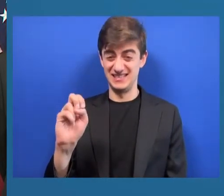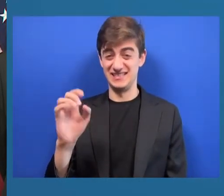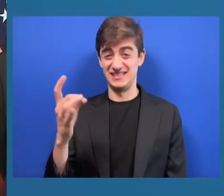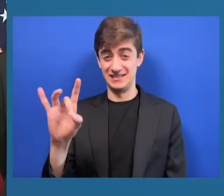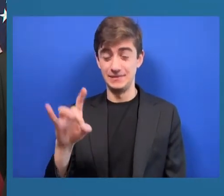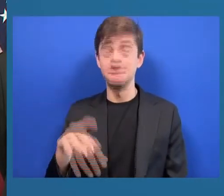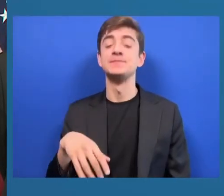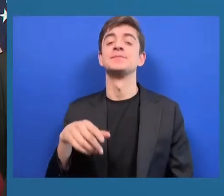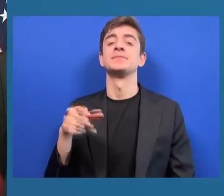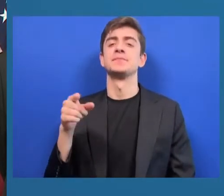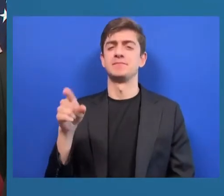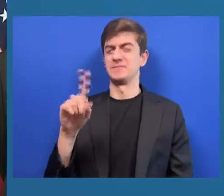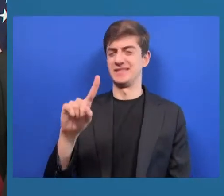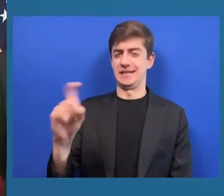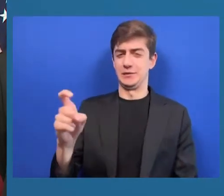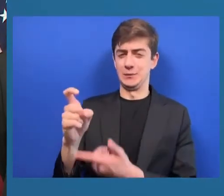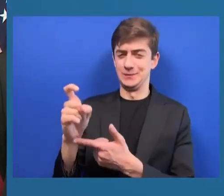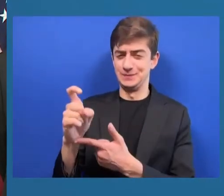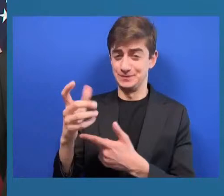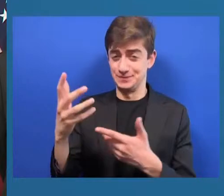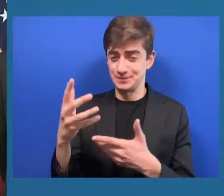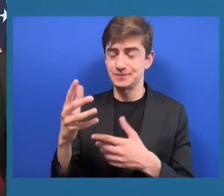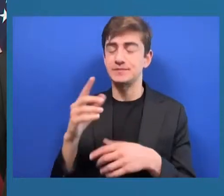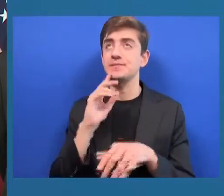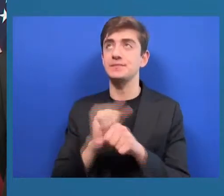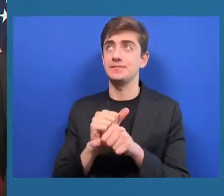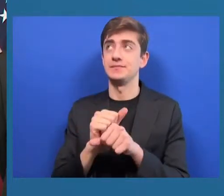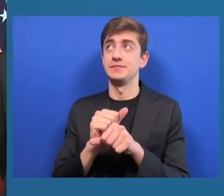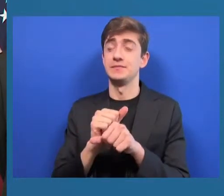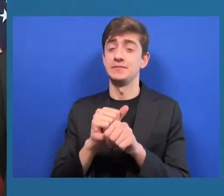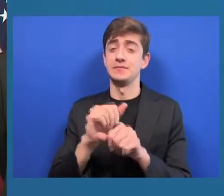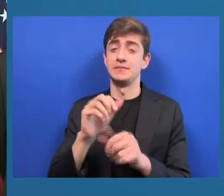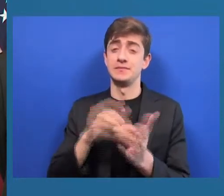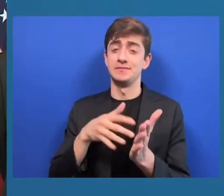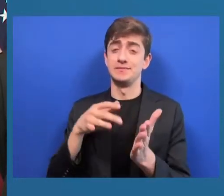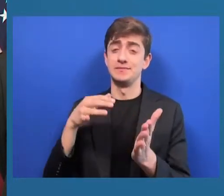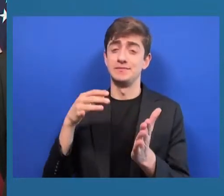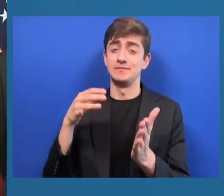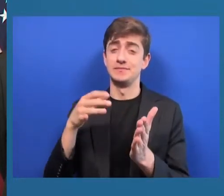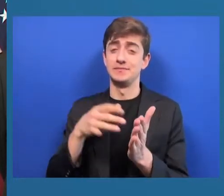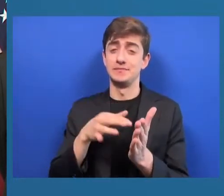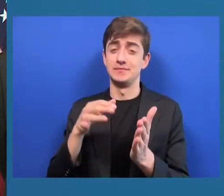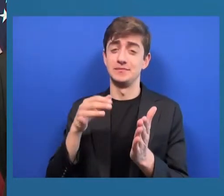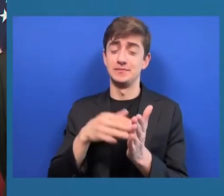that is prevalent in 1 in 2,000 live births.